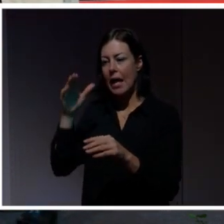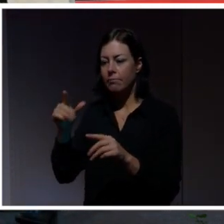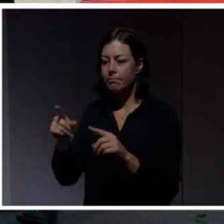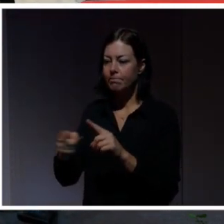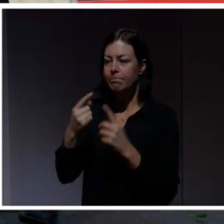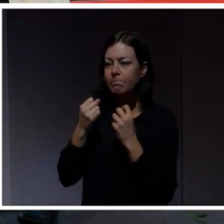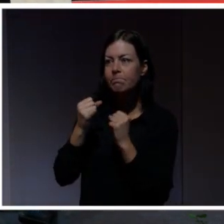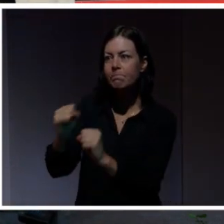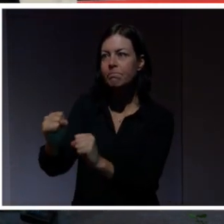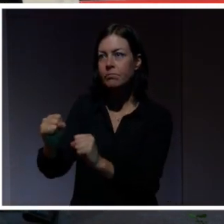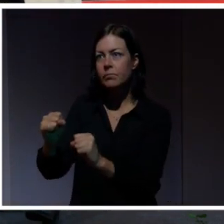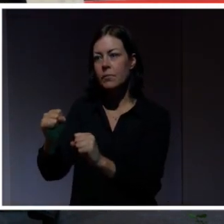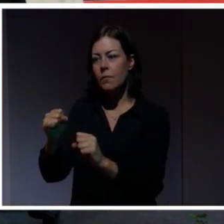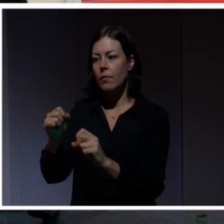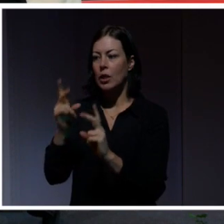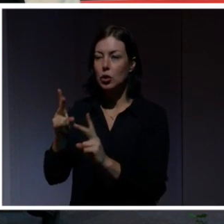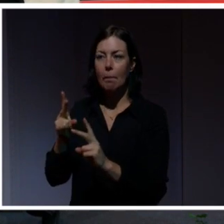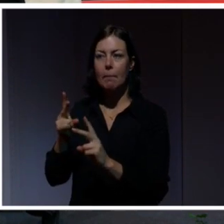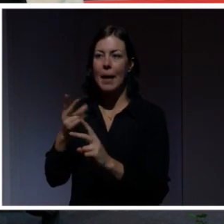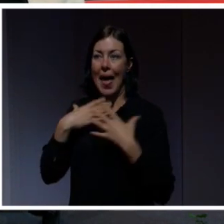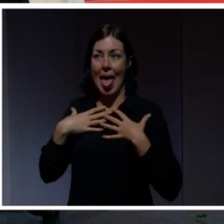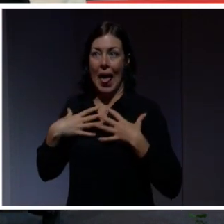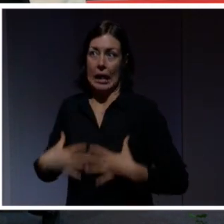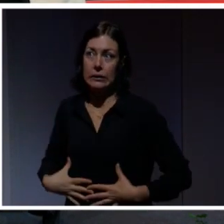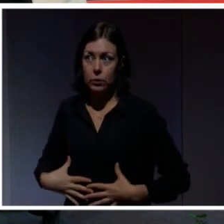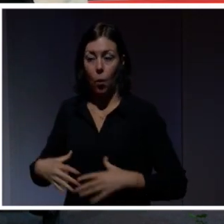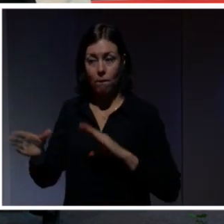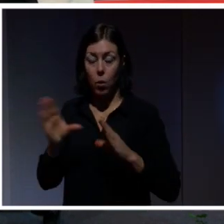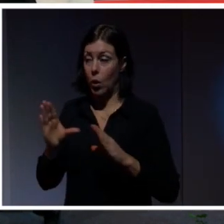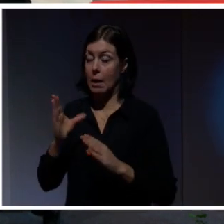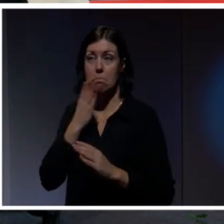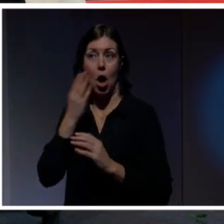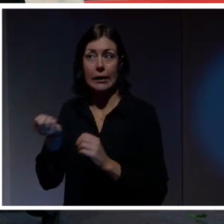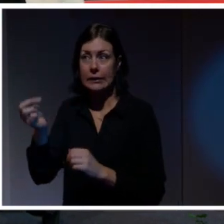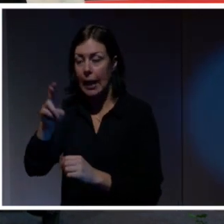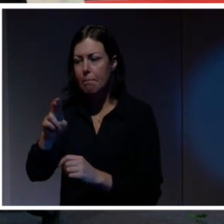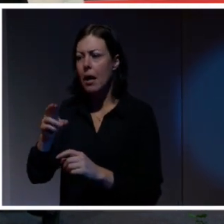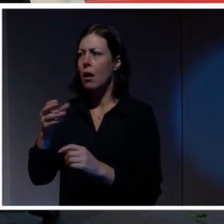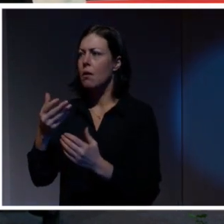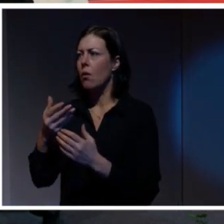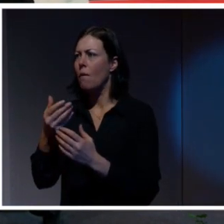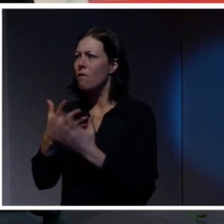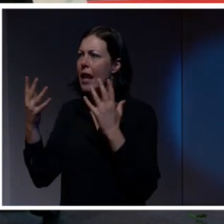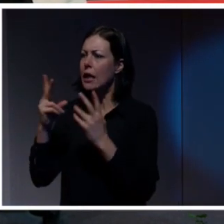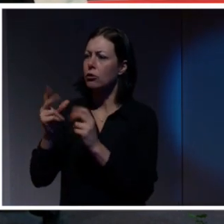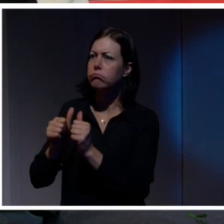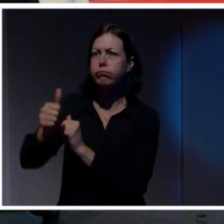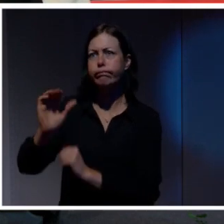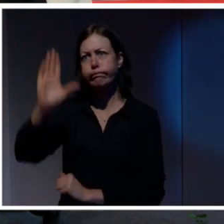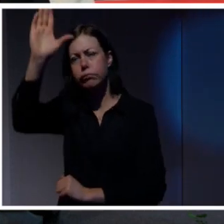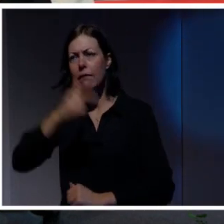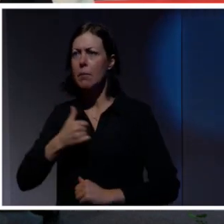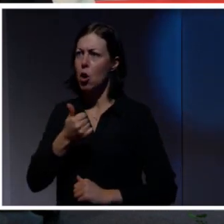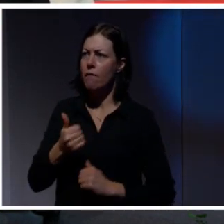healthcare is a beautiful example, where society, where governments can go in and say, we need more AI here, and not just rely